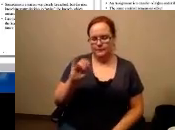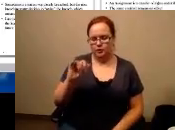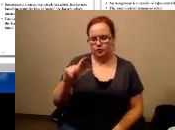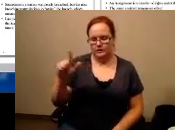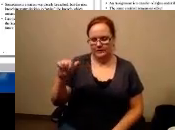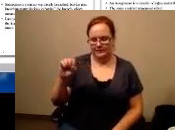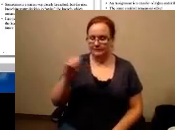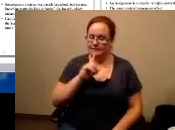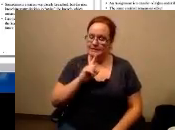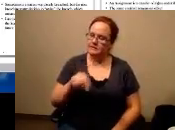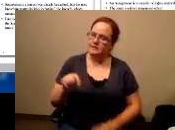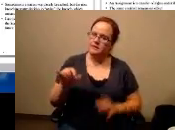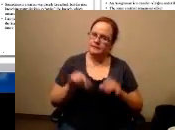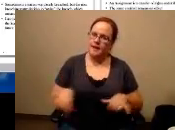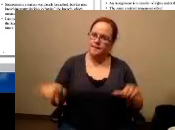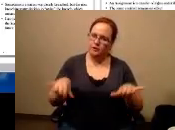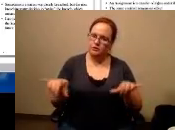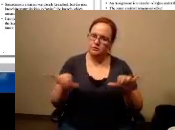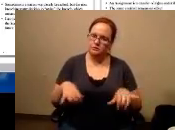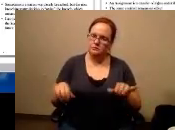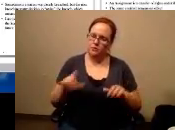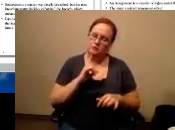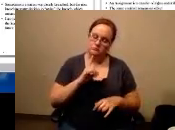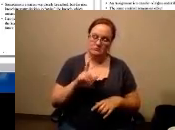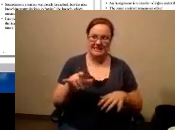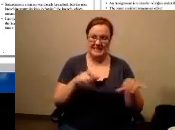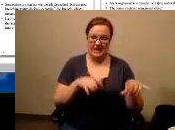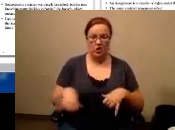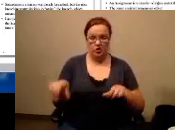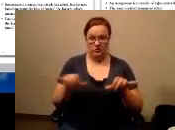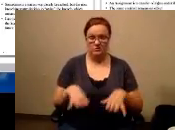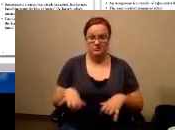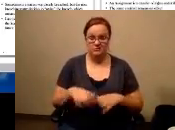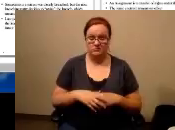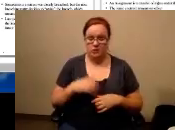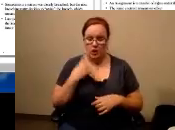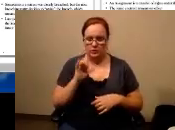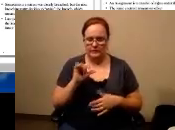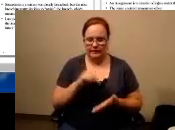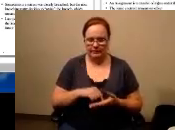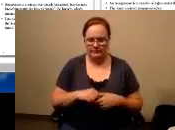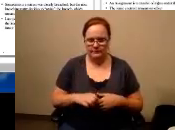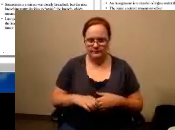common. It's standard actually in a commercial lease. Works like this.